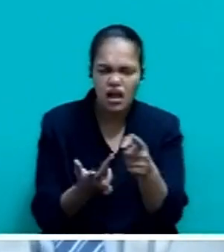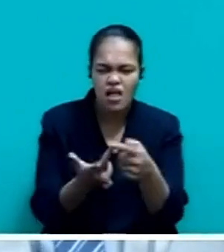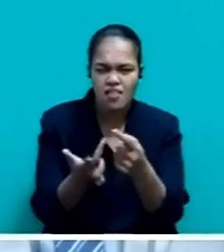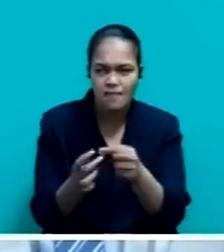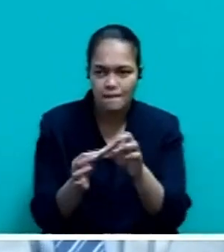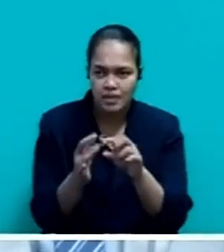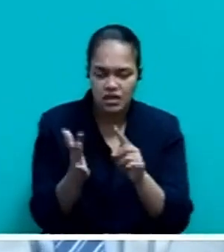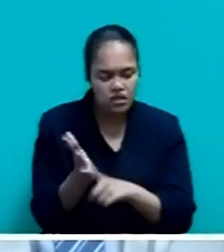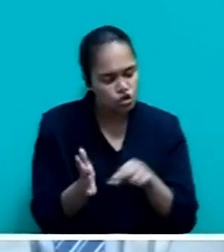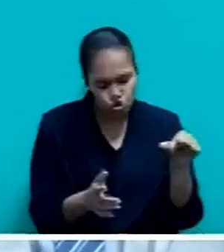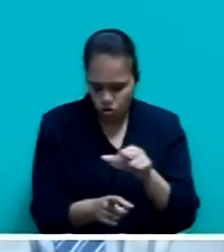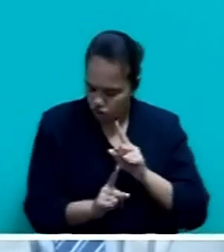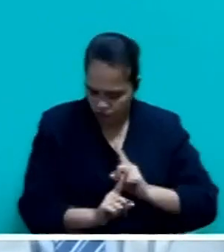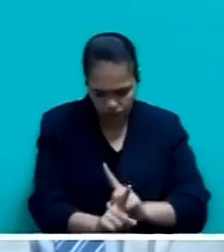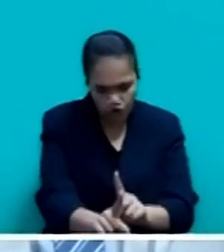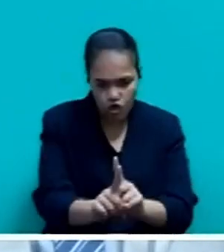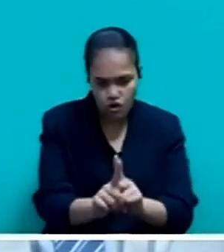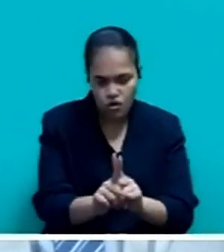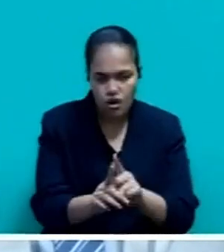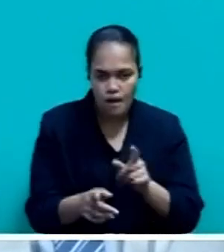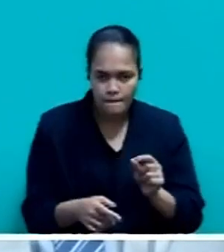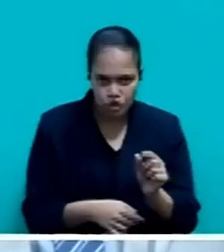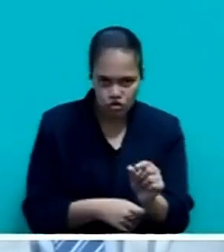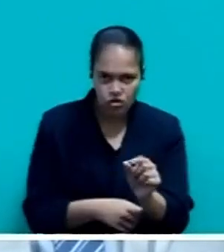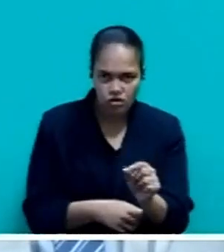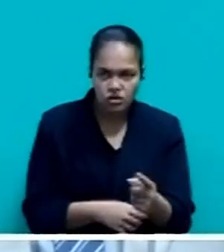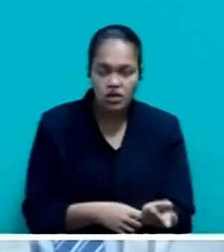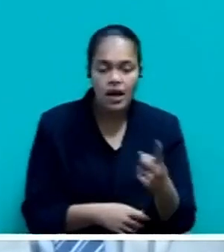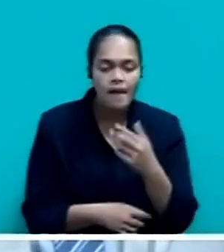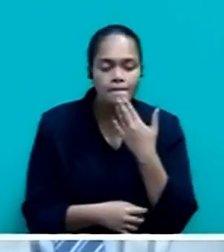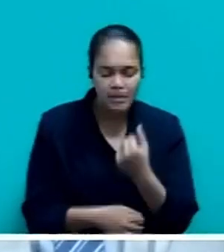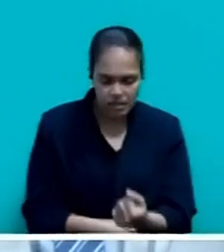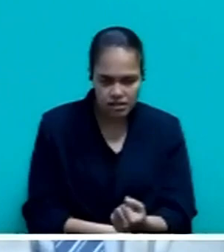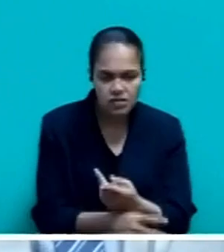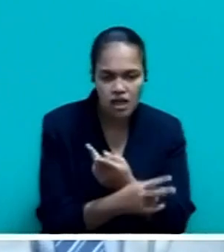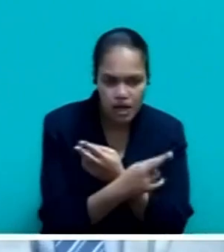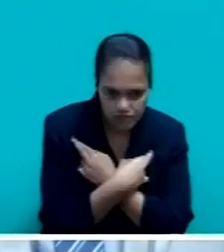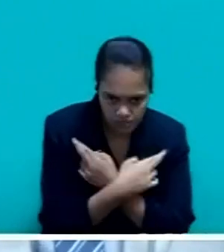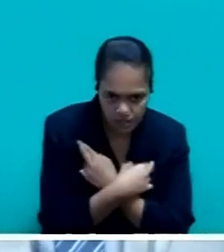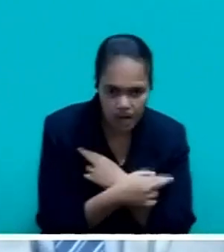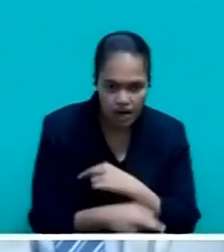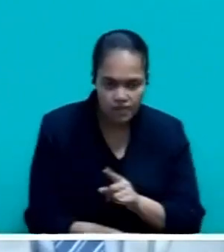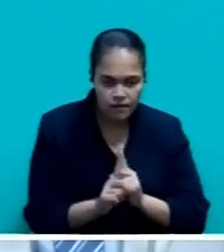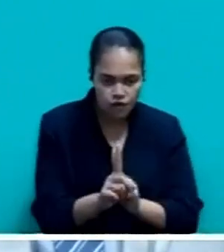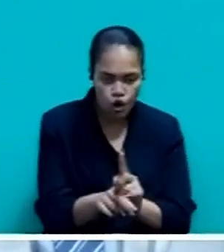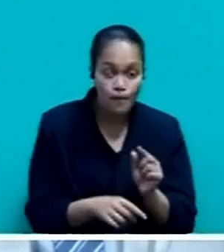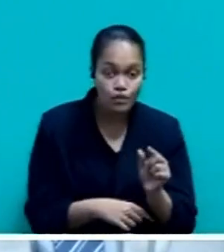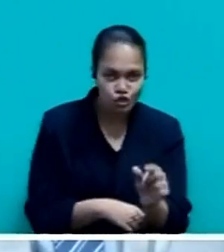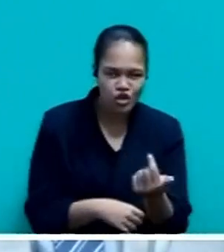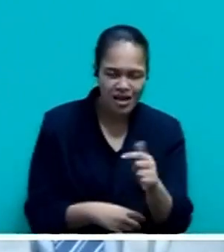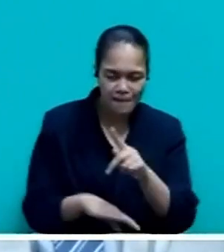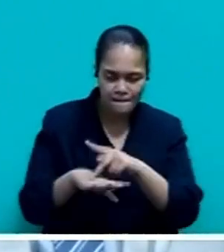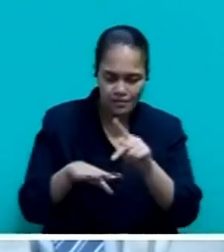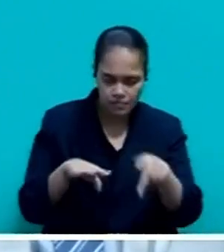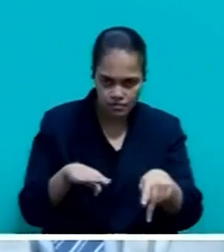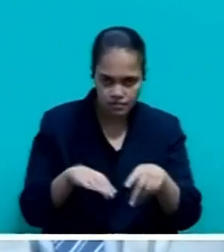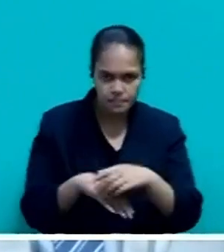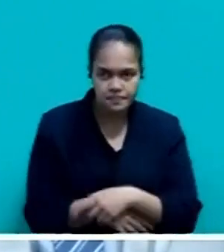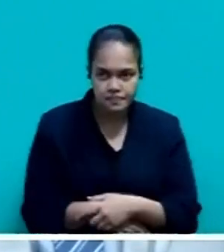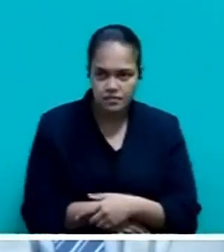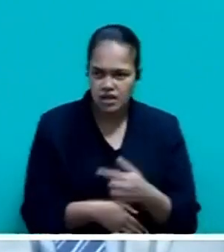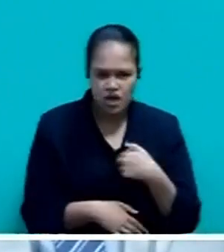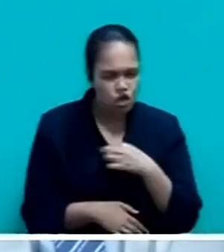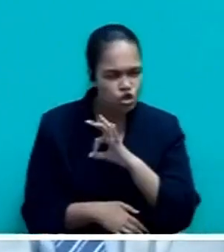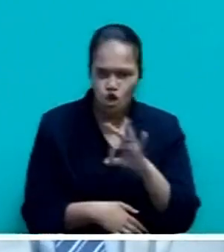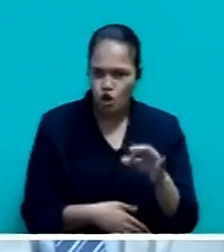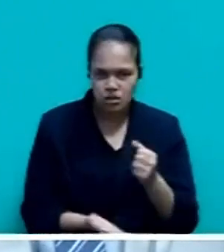normal procedure under the standing orders, and please do respect the standing orders and Parliament. And the procedures laid out in there. I do not